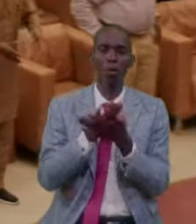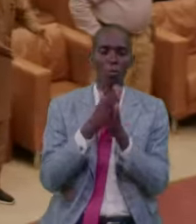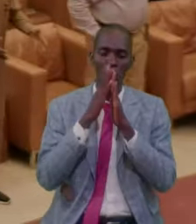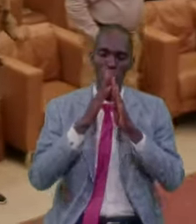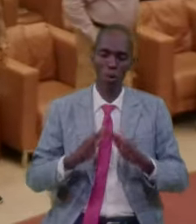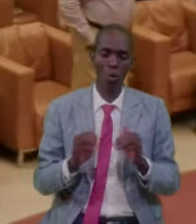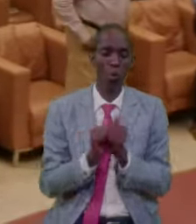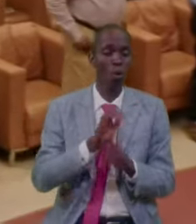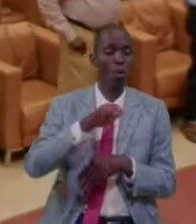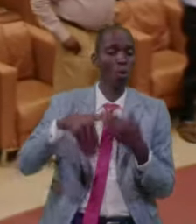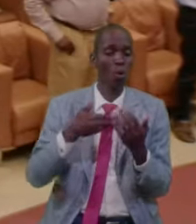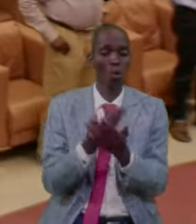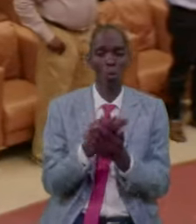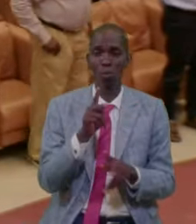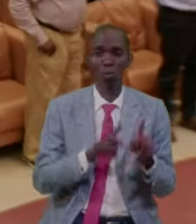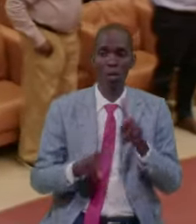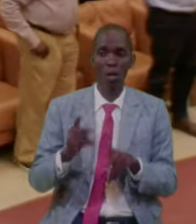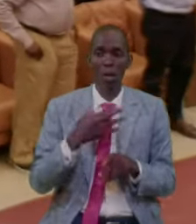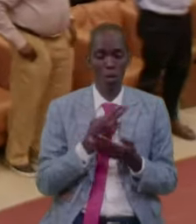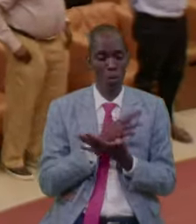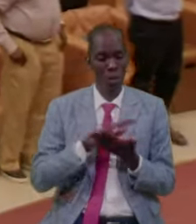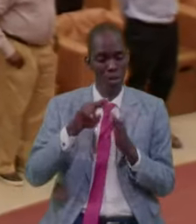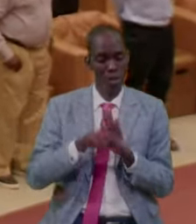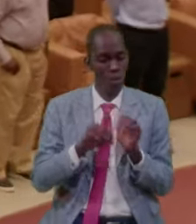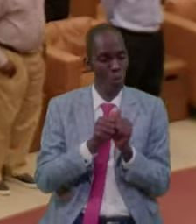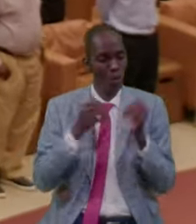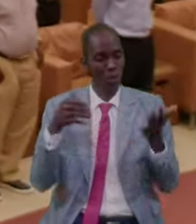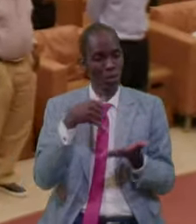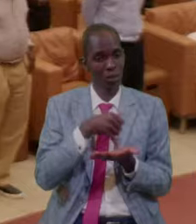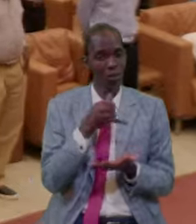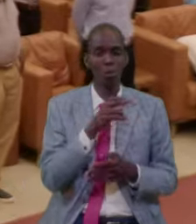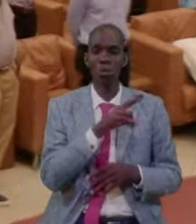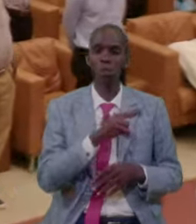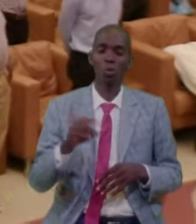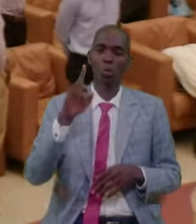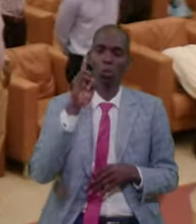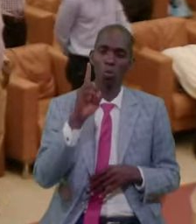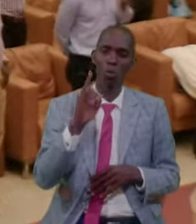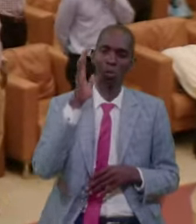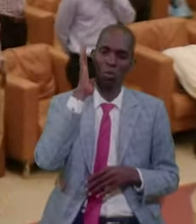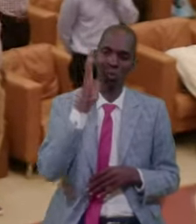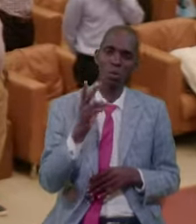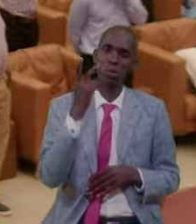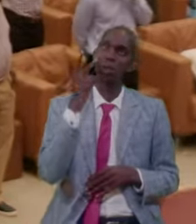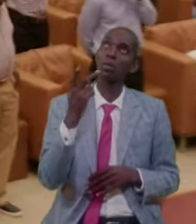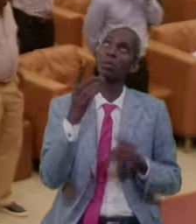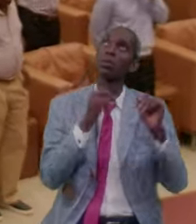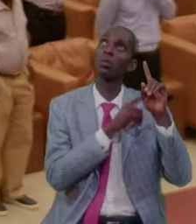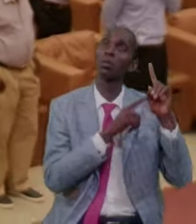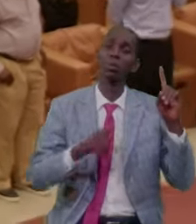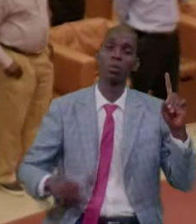men and holiness, without which no man will see the